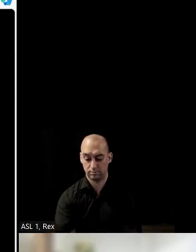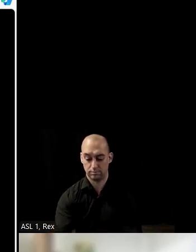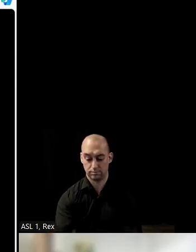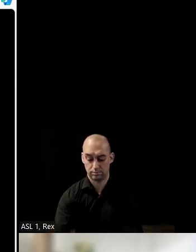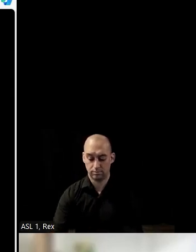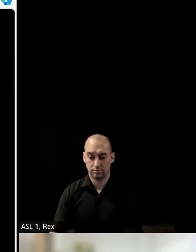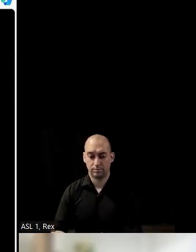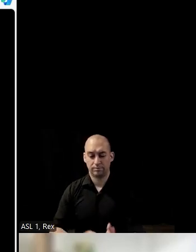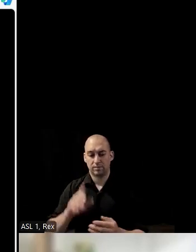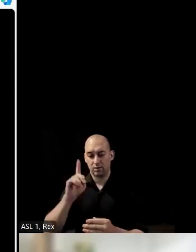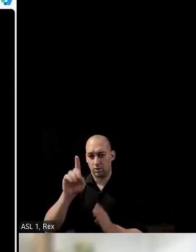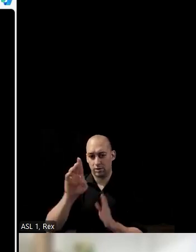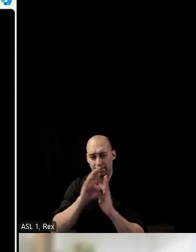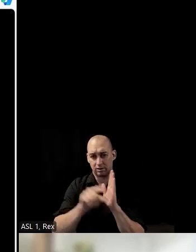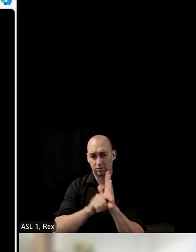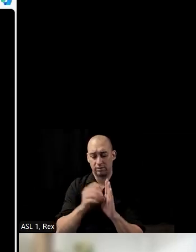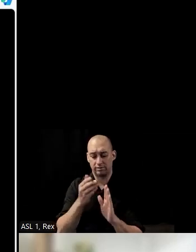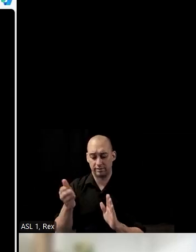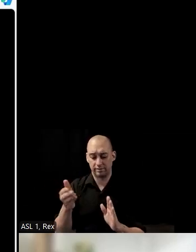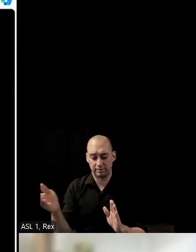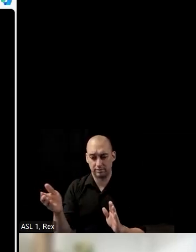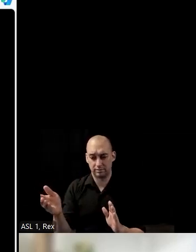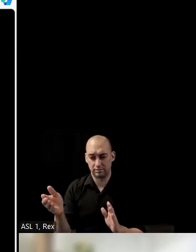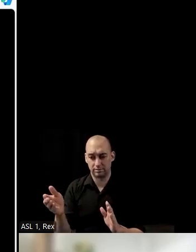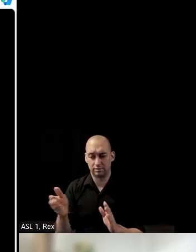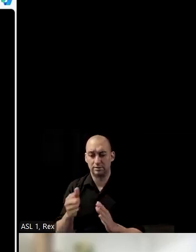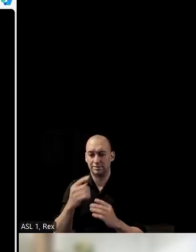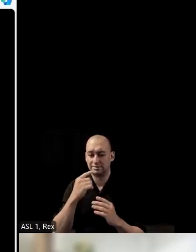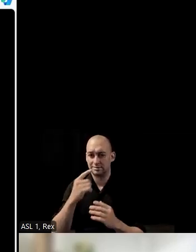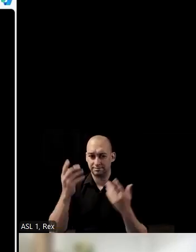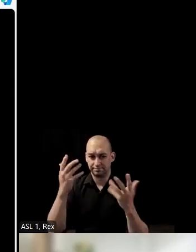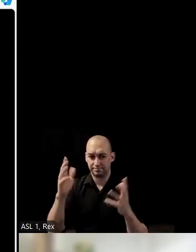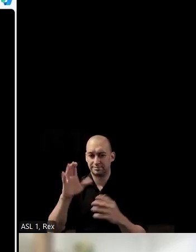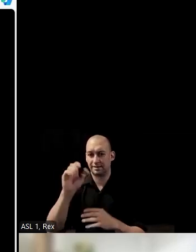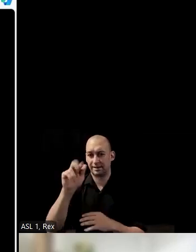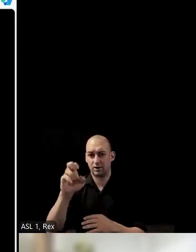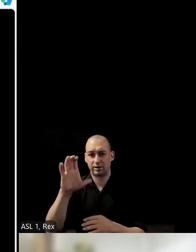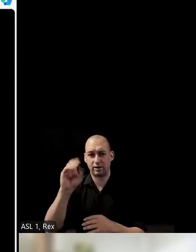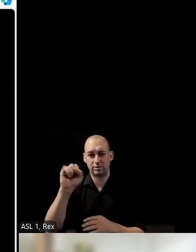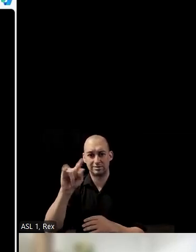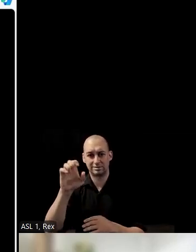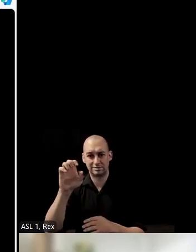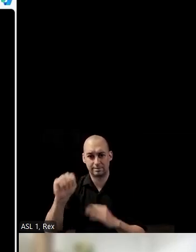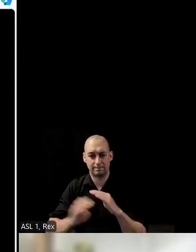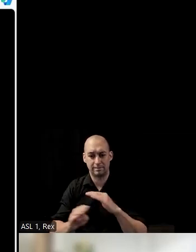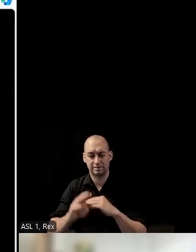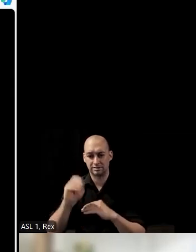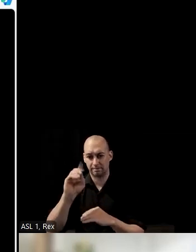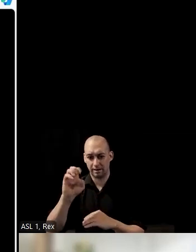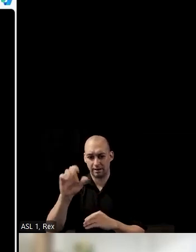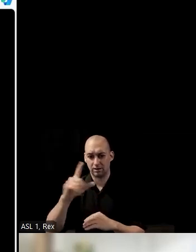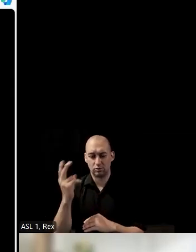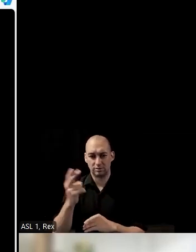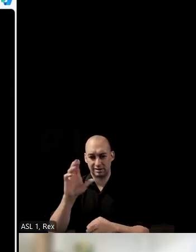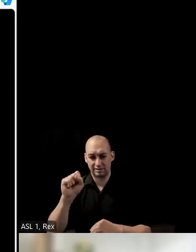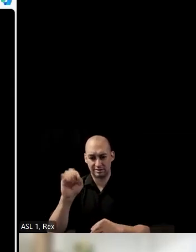for those who may not be familiar with it. As mentioned, Care Ecosystem evidence-based model, it was developed by the UCSF, which